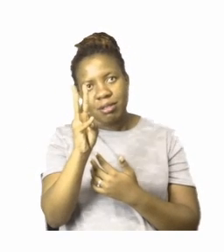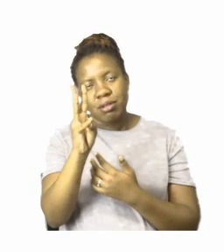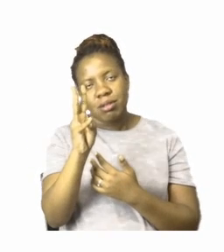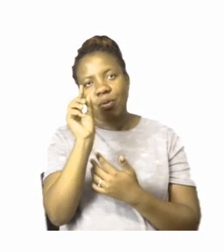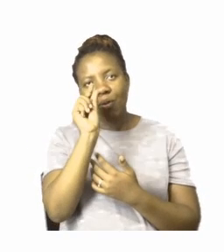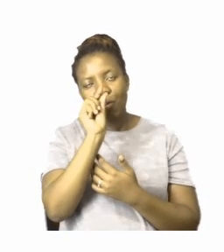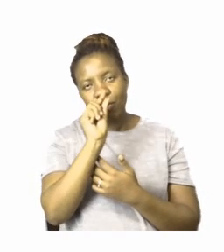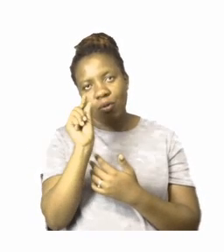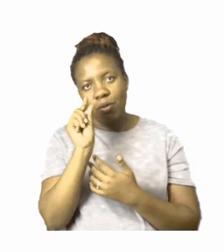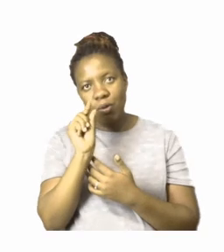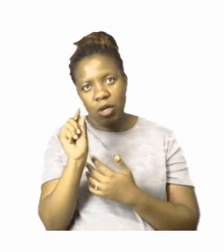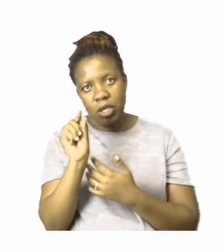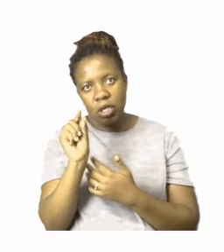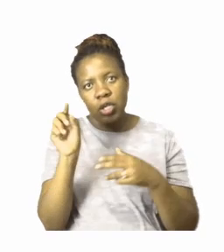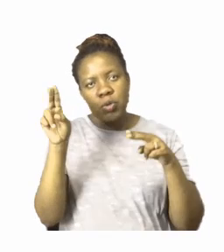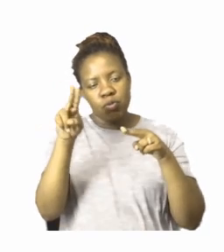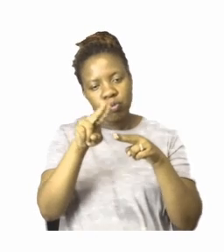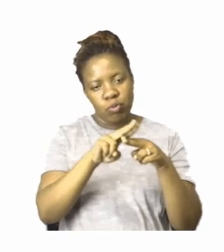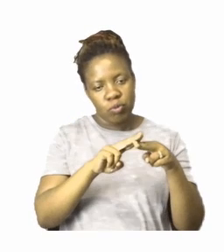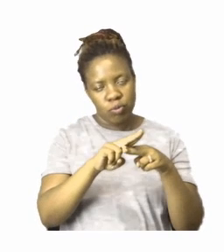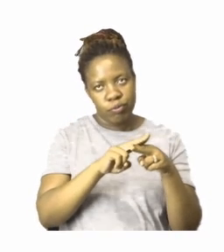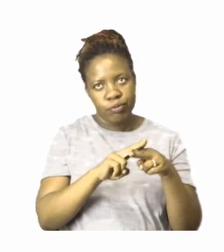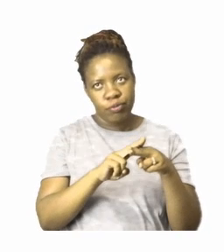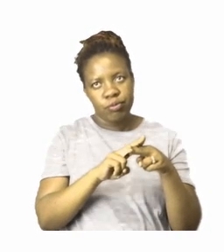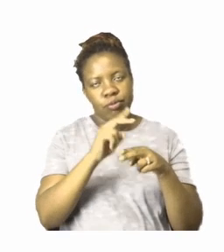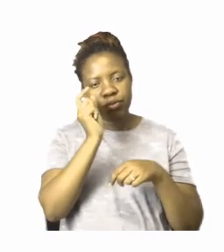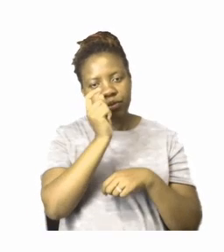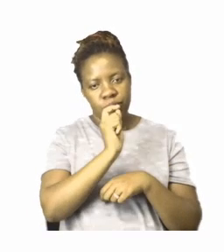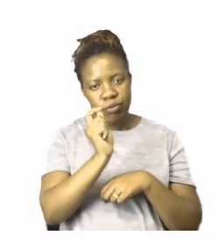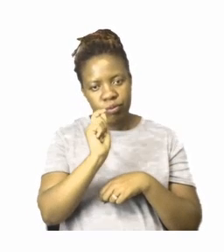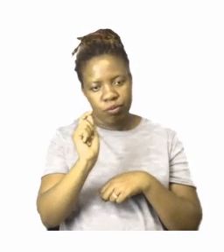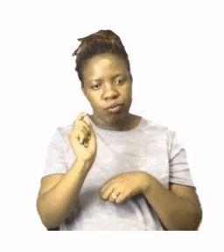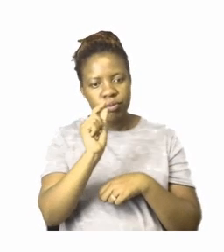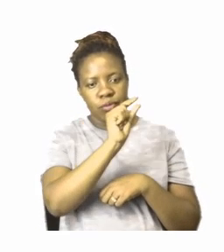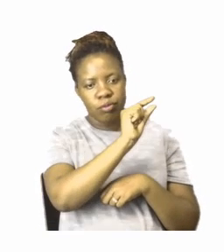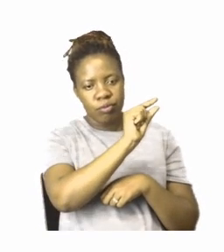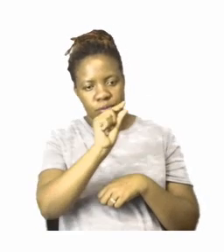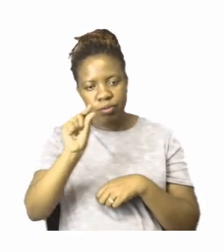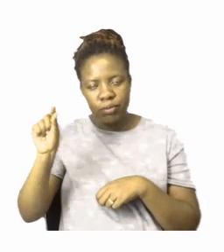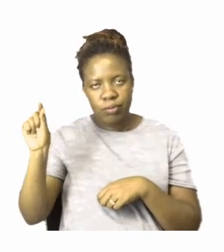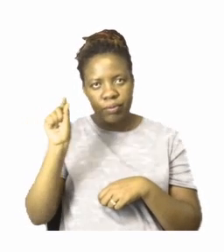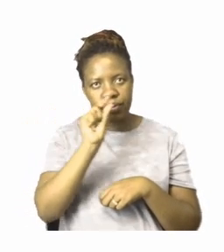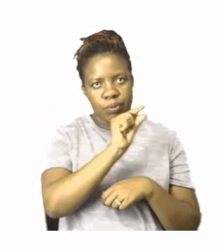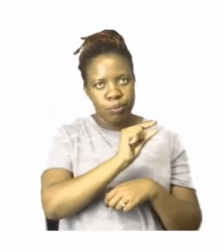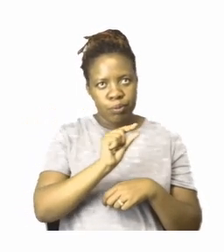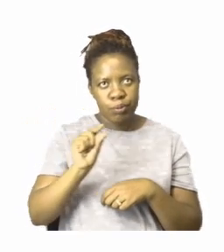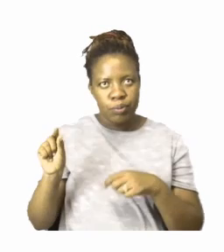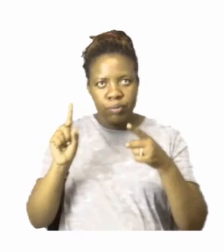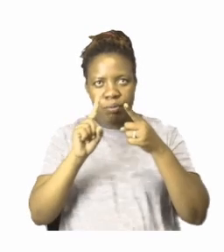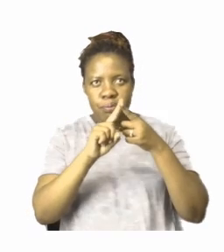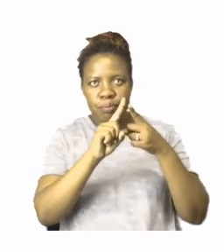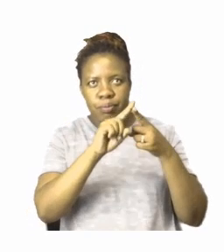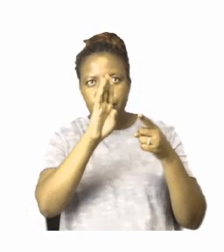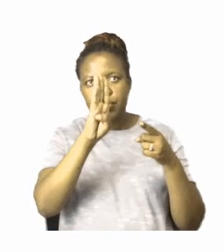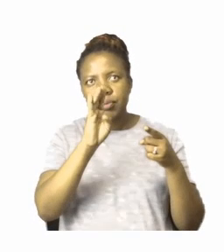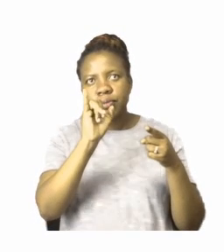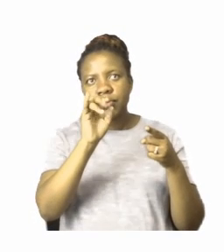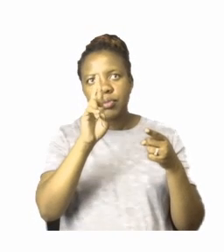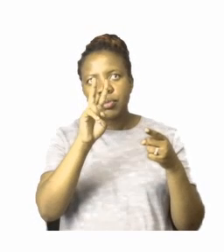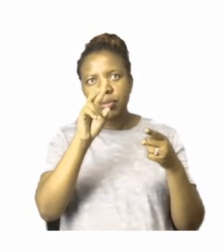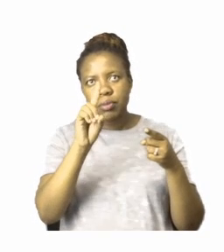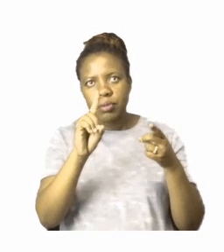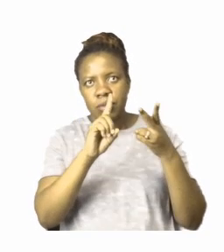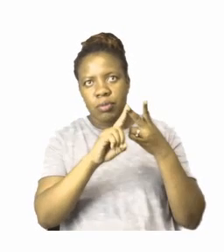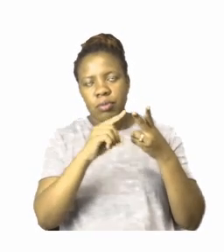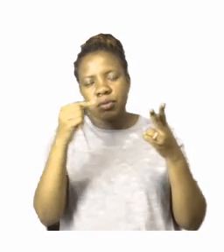sound. Okay, now let us read the words together. It's bird,